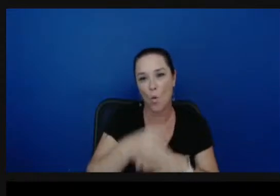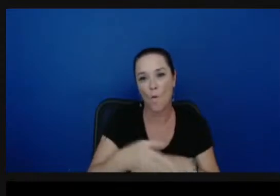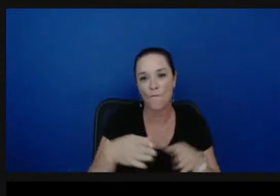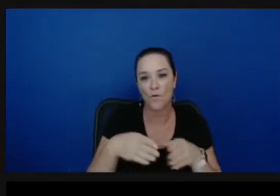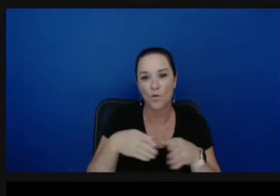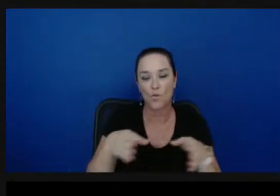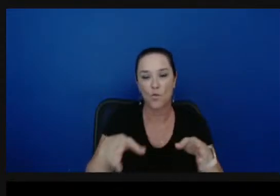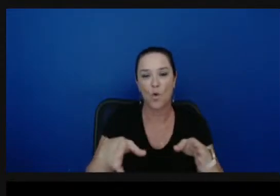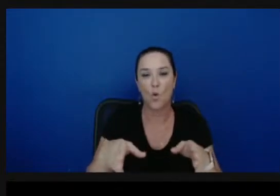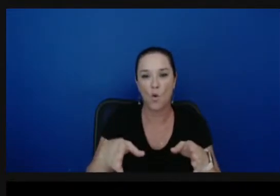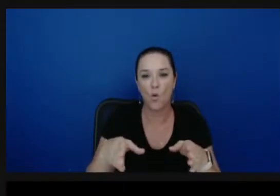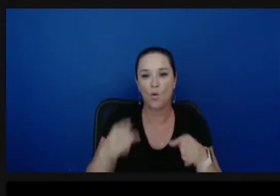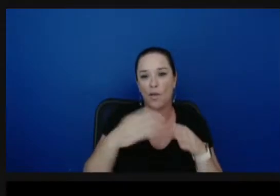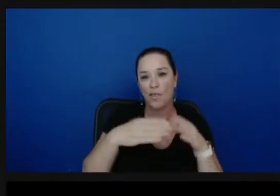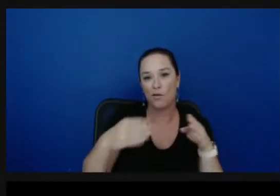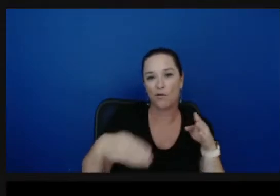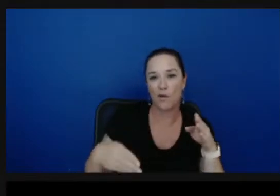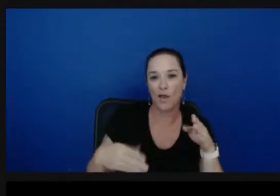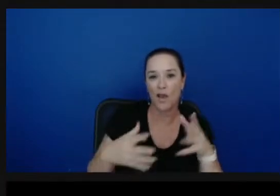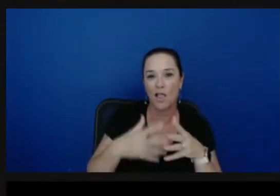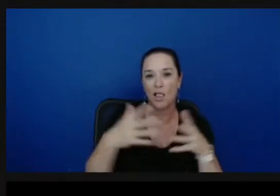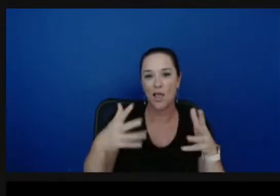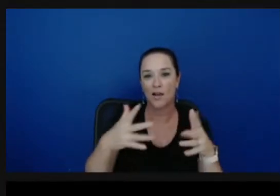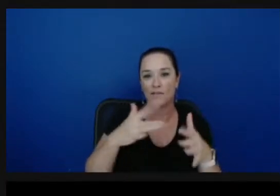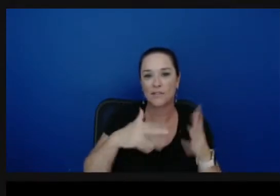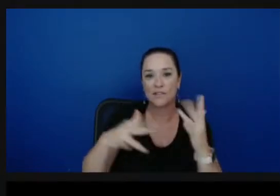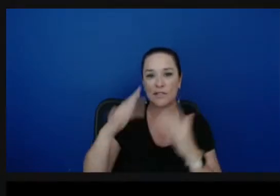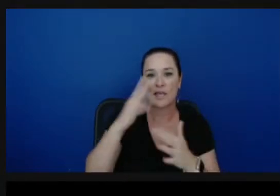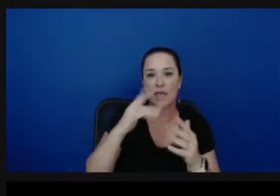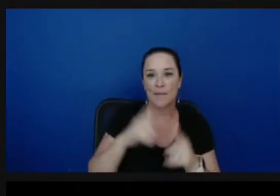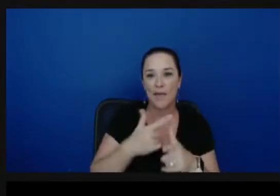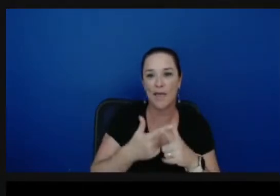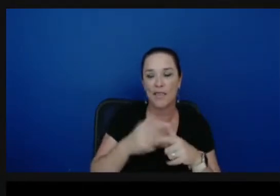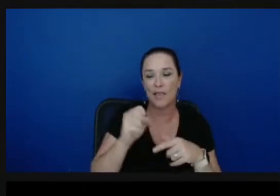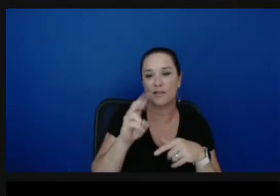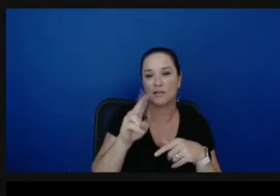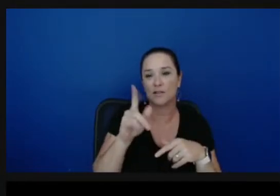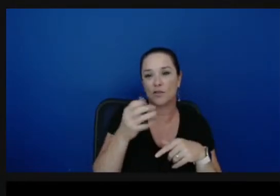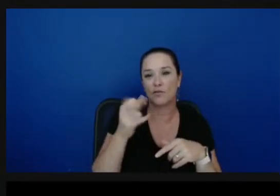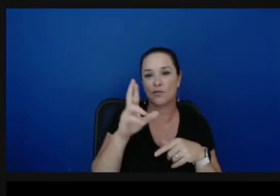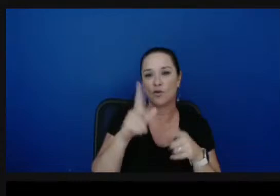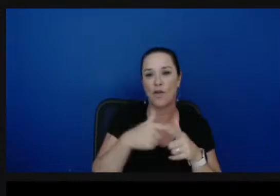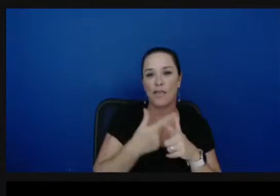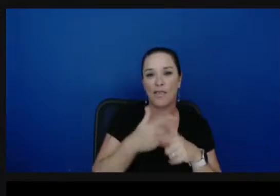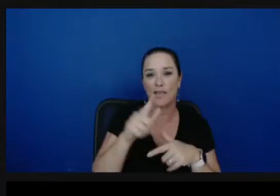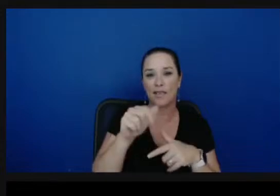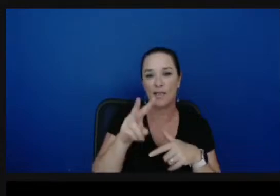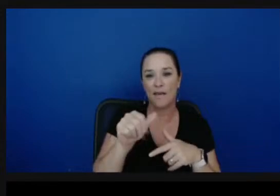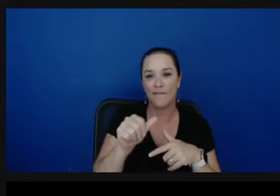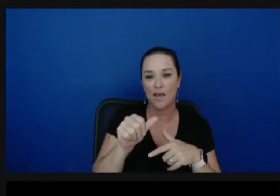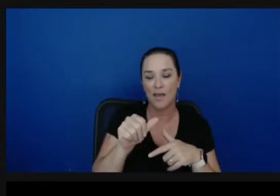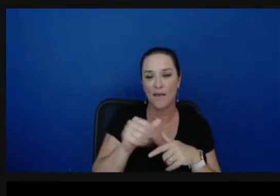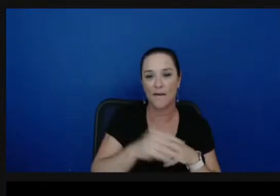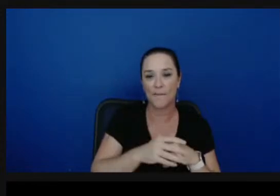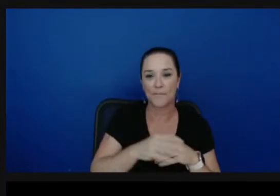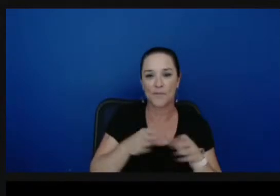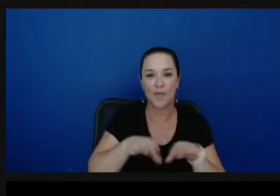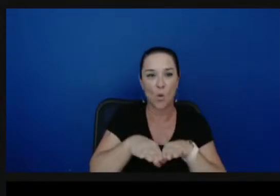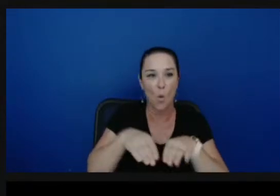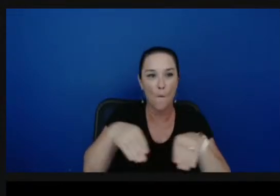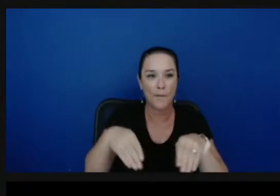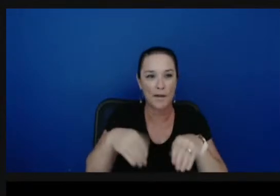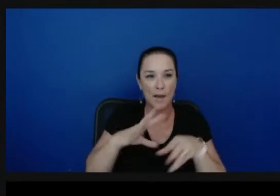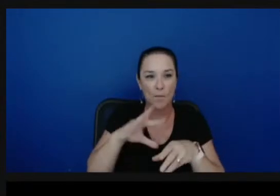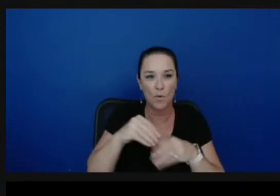road. First, a lot of steam, then sulfur, then lava coming out. Fissures opened up. Within that first